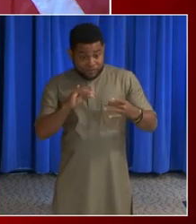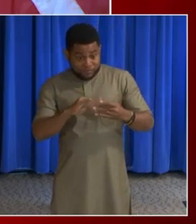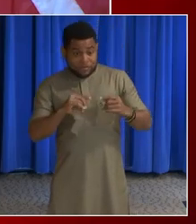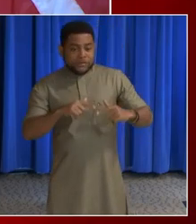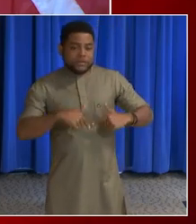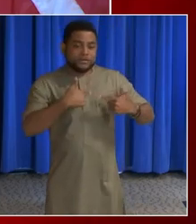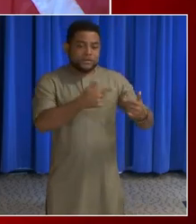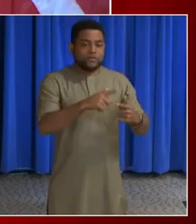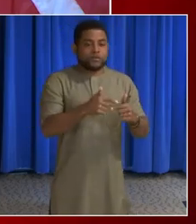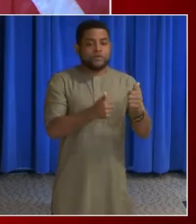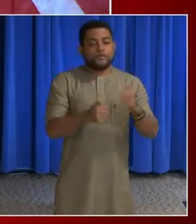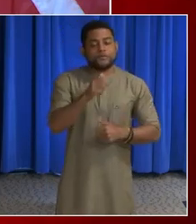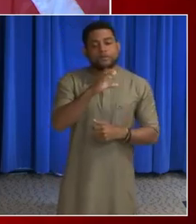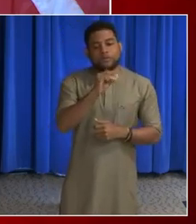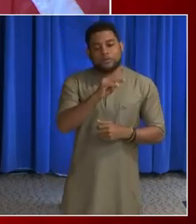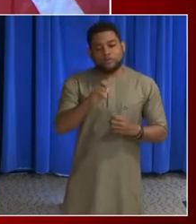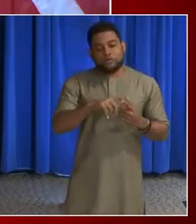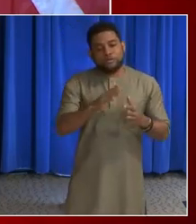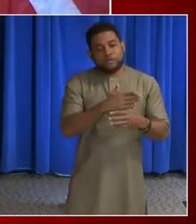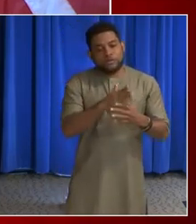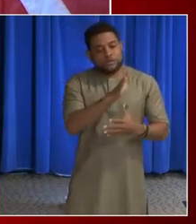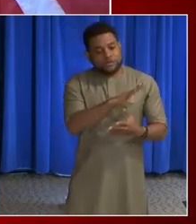a report.